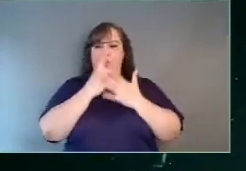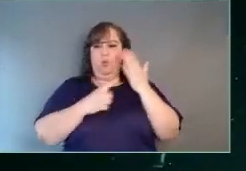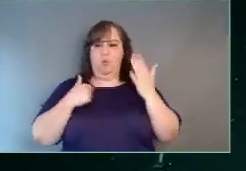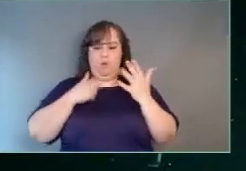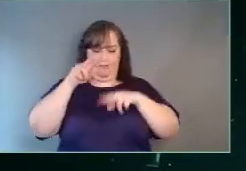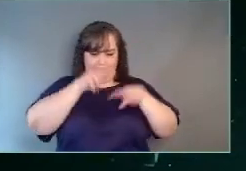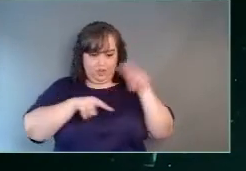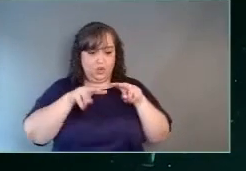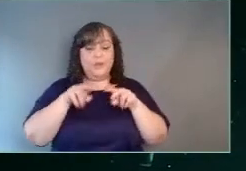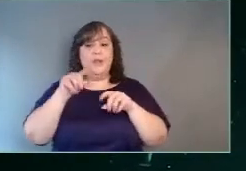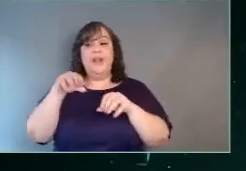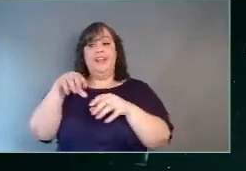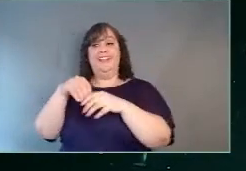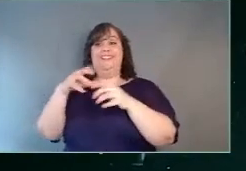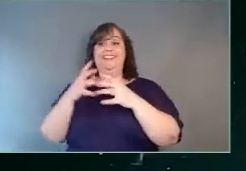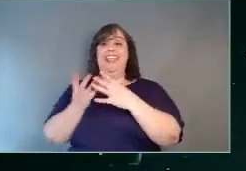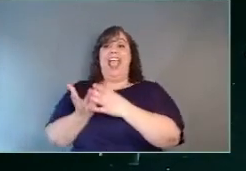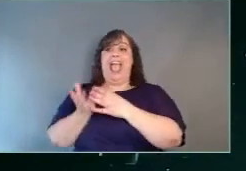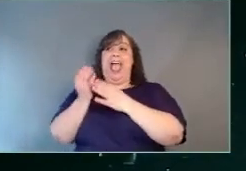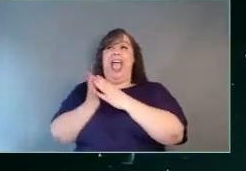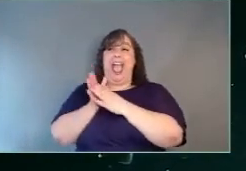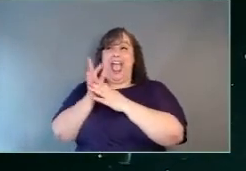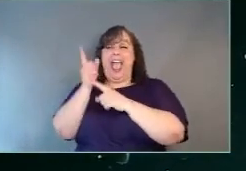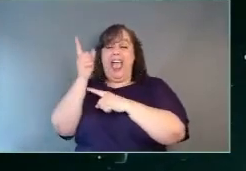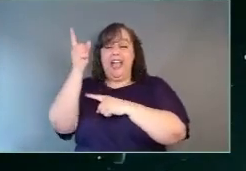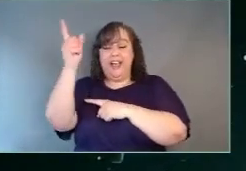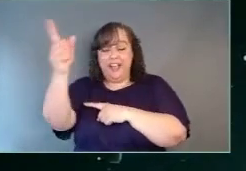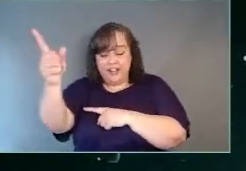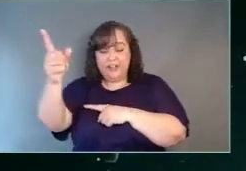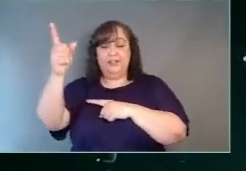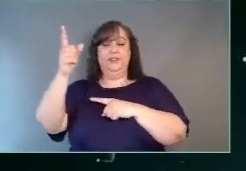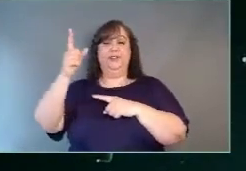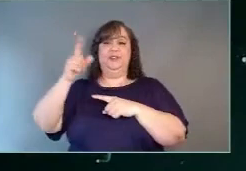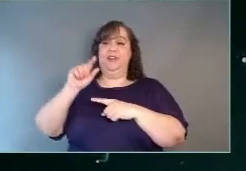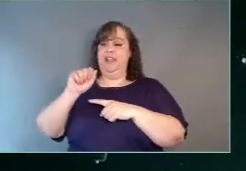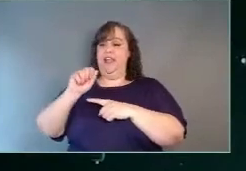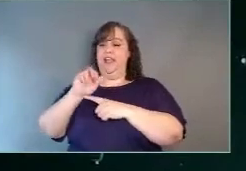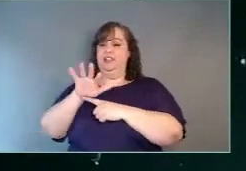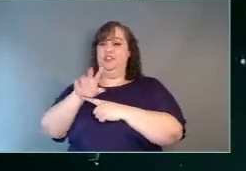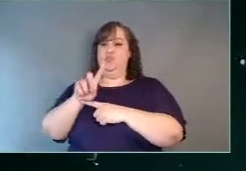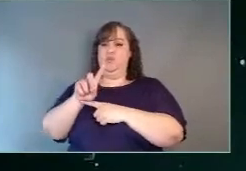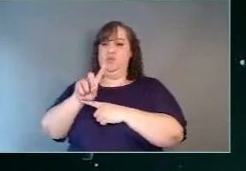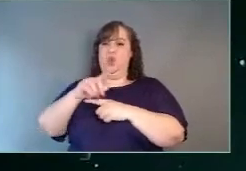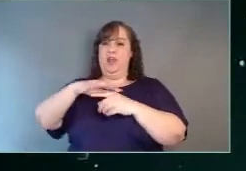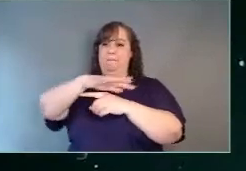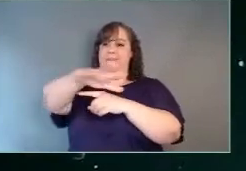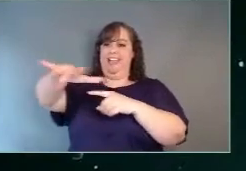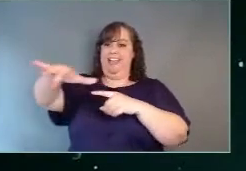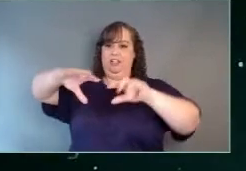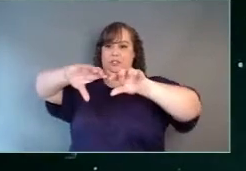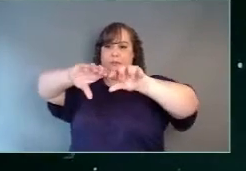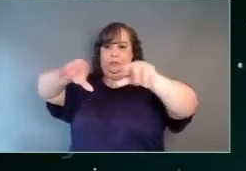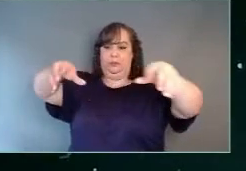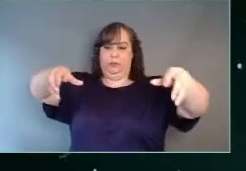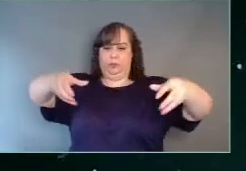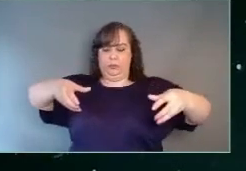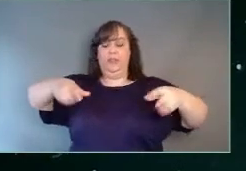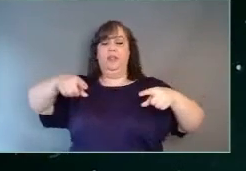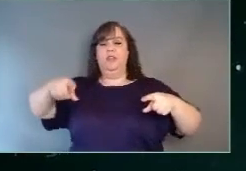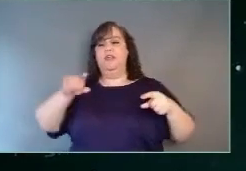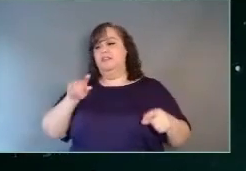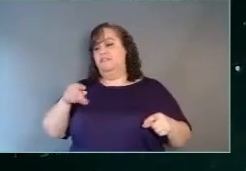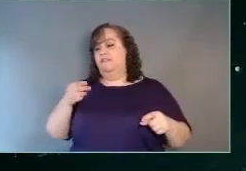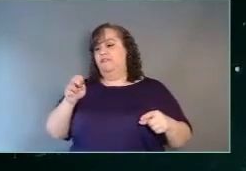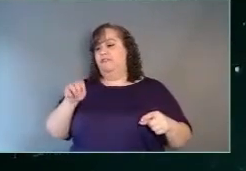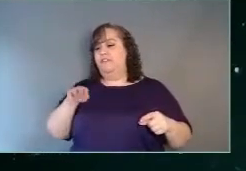asteroid belt that are part of the Themis family. And these are, I alluded to earlier, there's these objects, asteroids